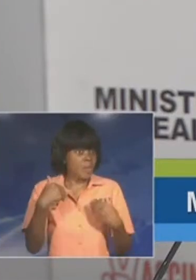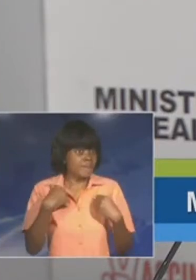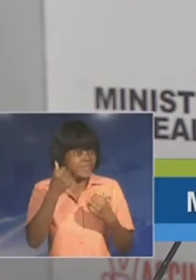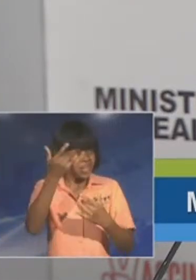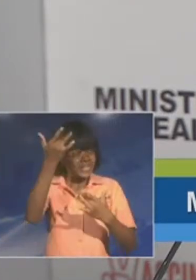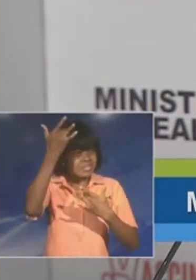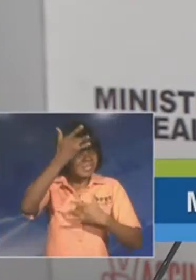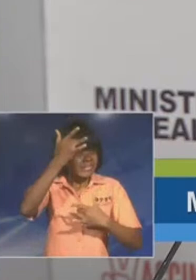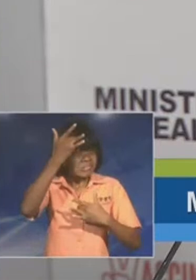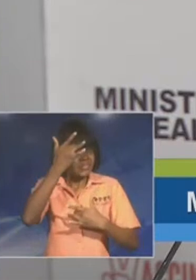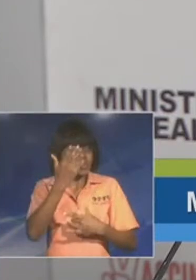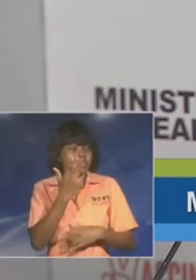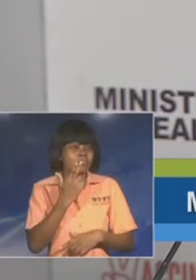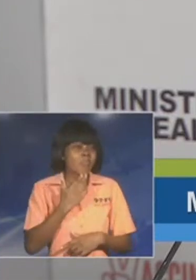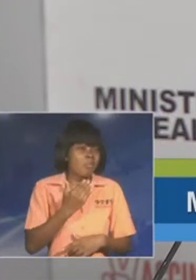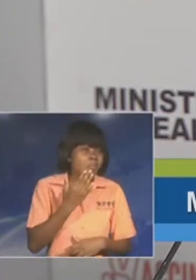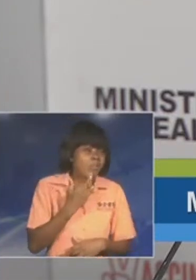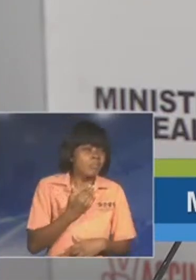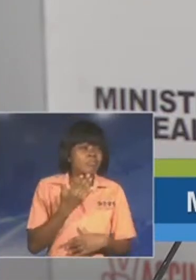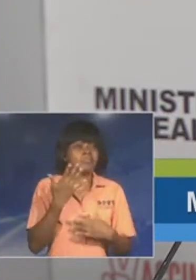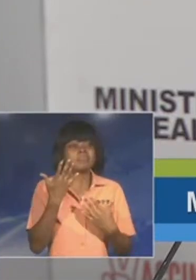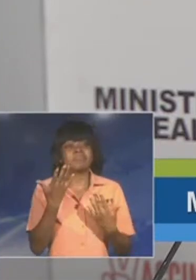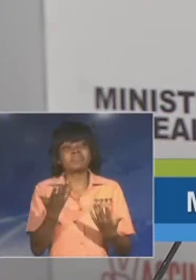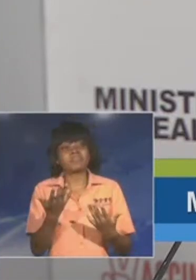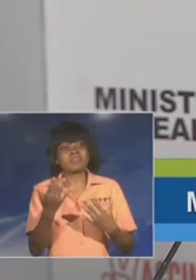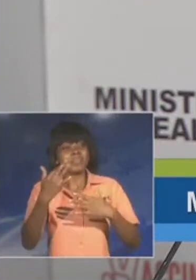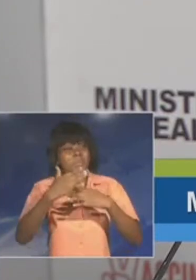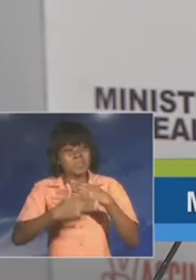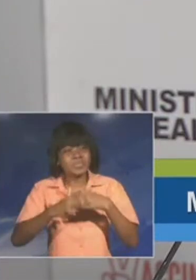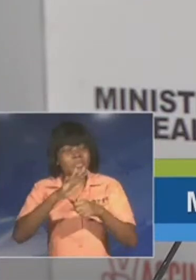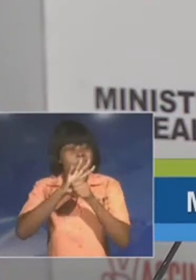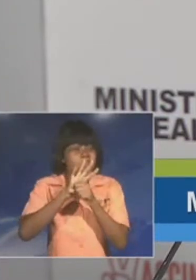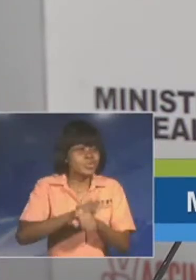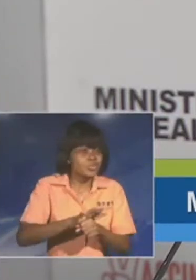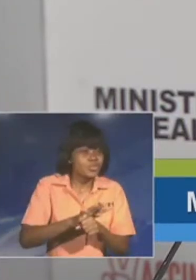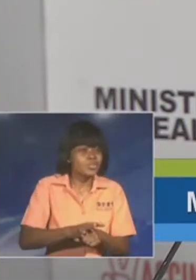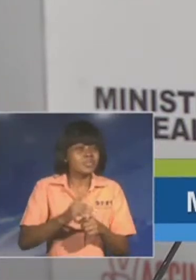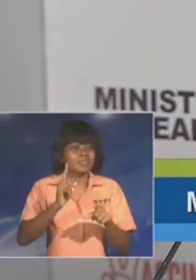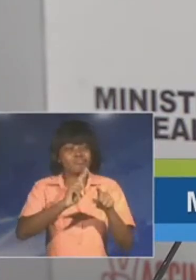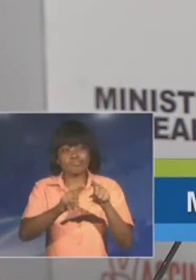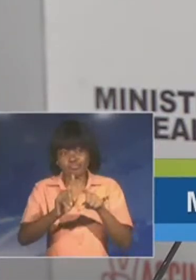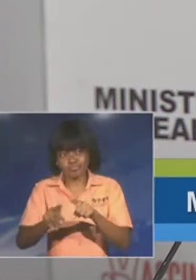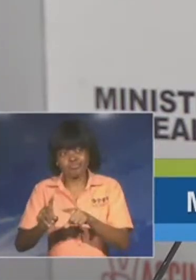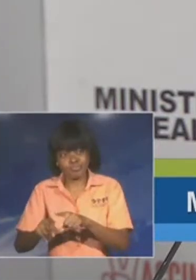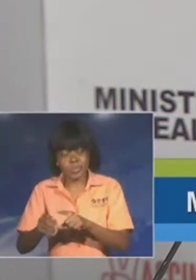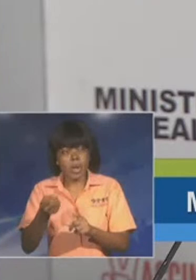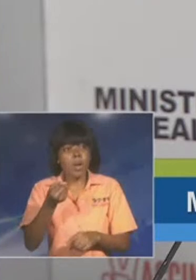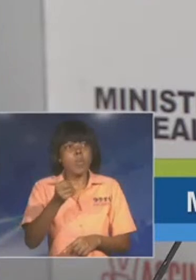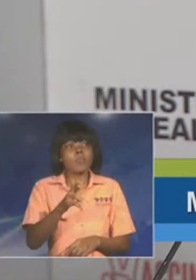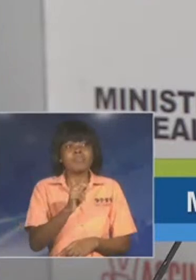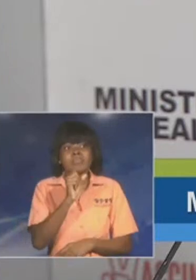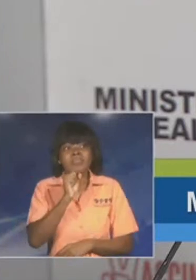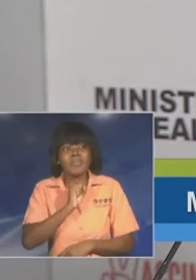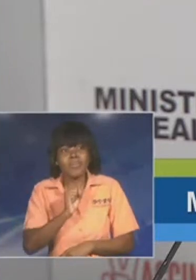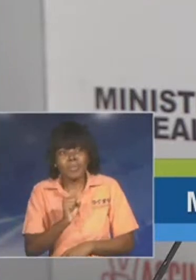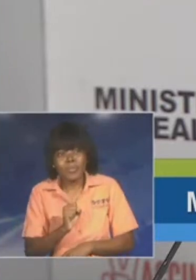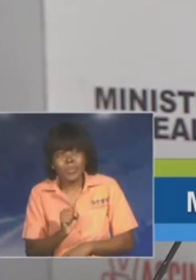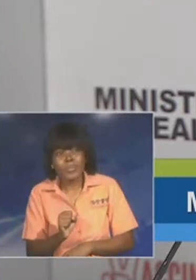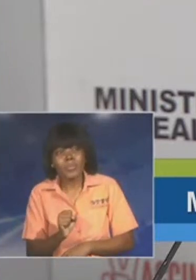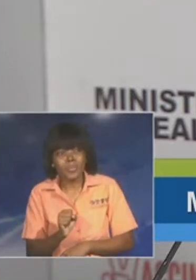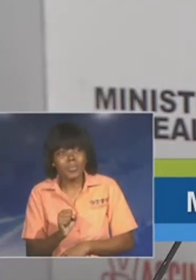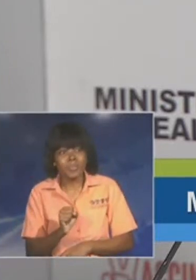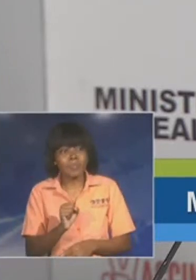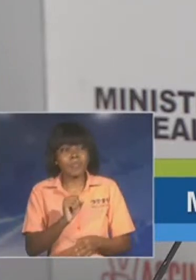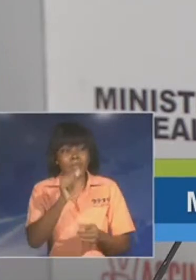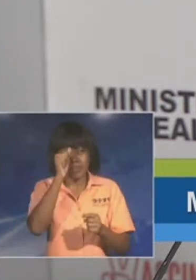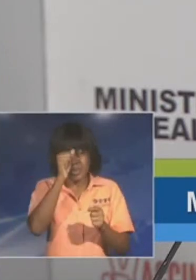population, is key to saving your life. And thirdly, the three public health measures, the 3 W's, work.